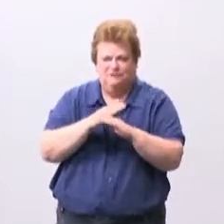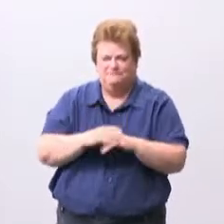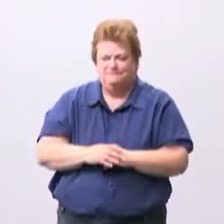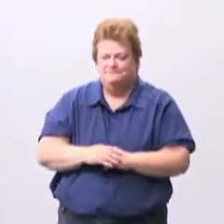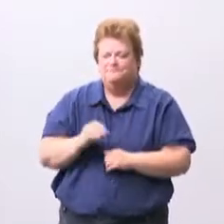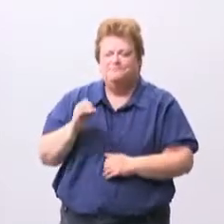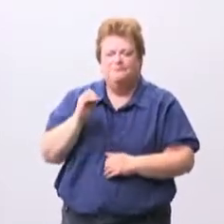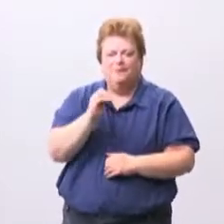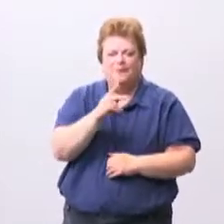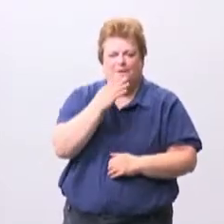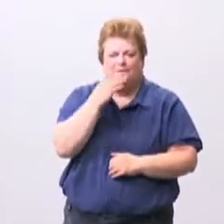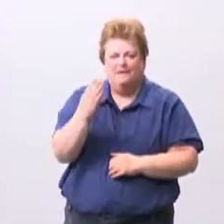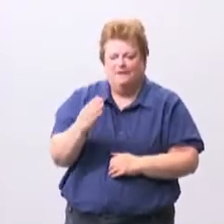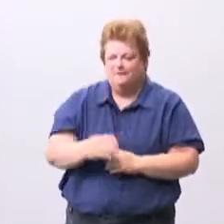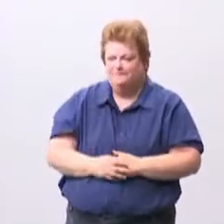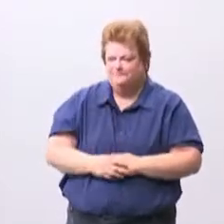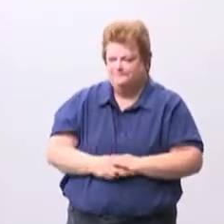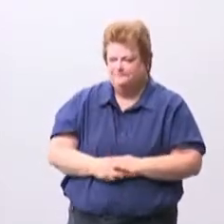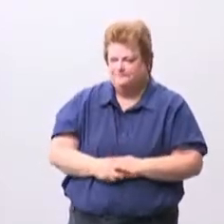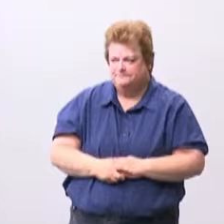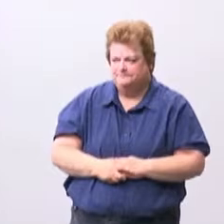Okay, thank you. Mm-hmm.